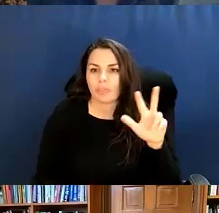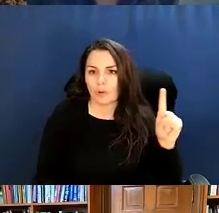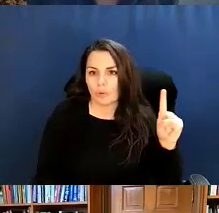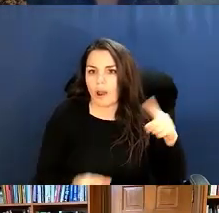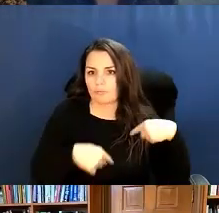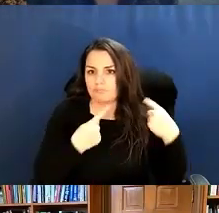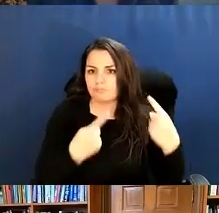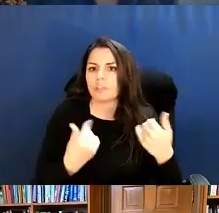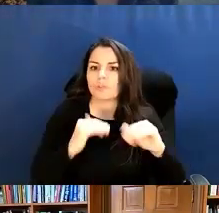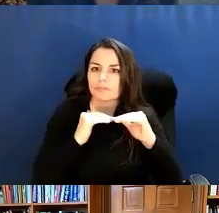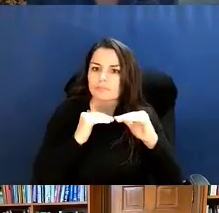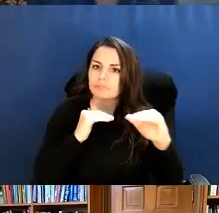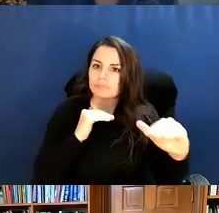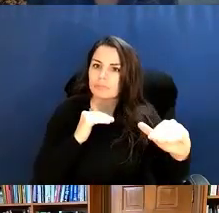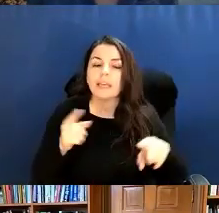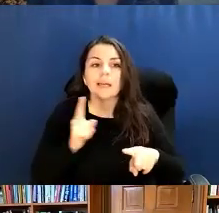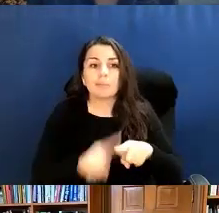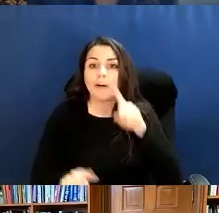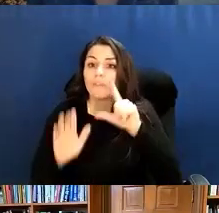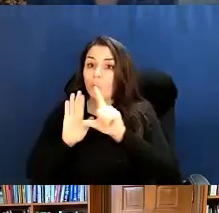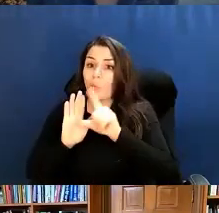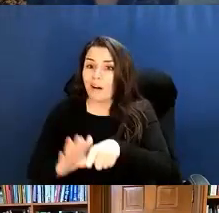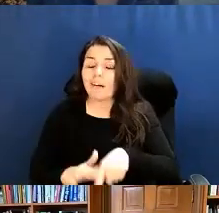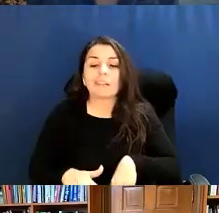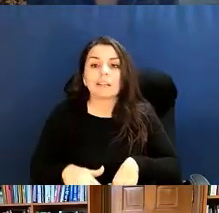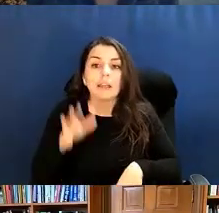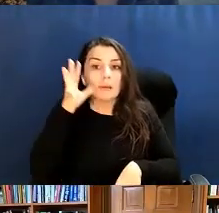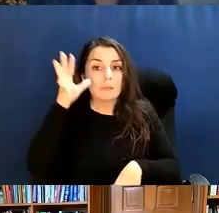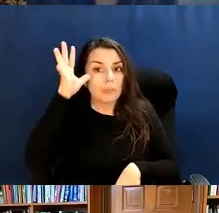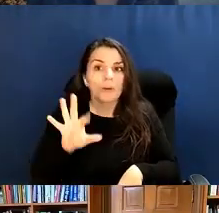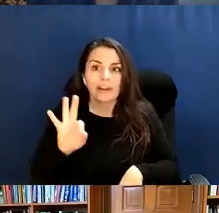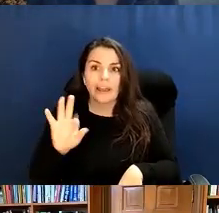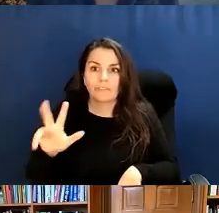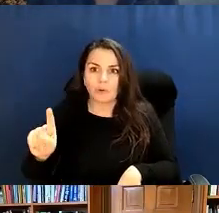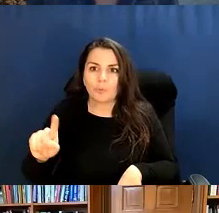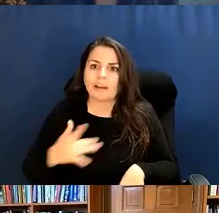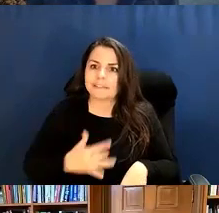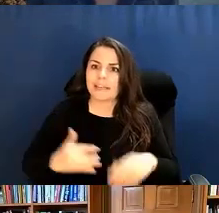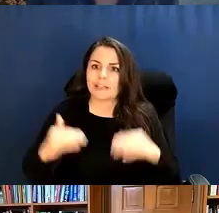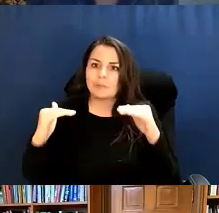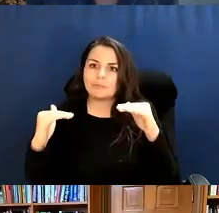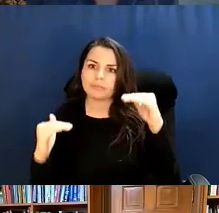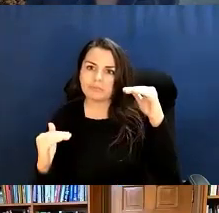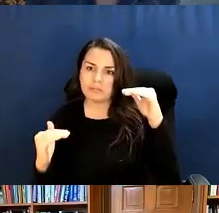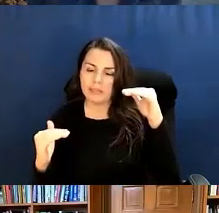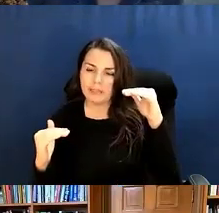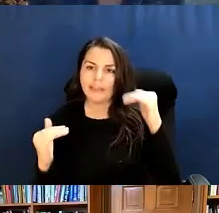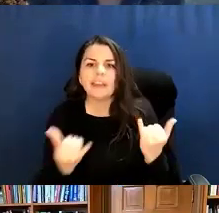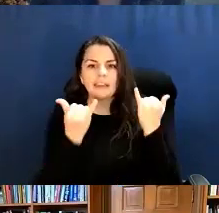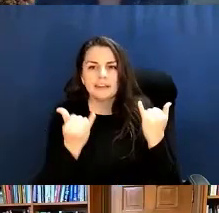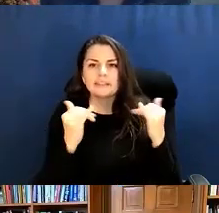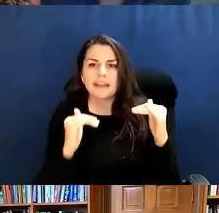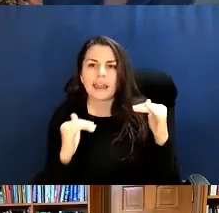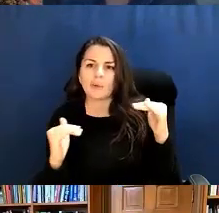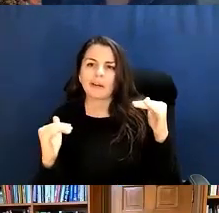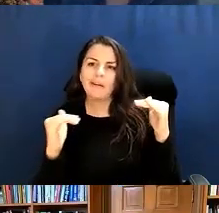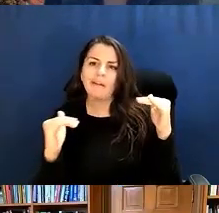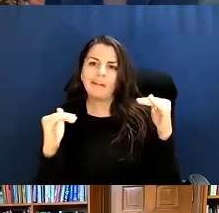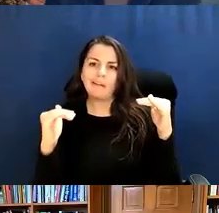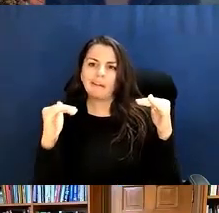and the parent F31 are submitted applications on the fellow will prepare them and submit them